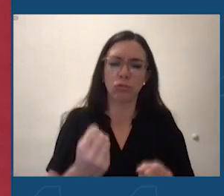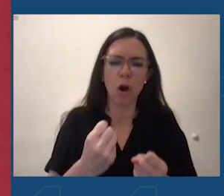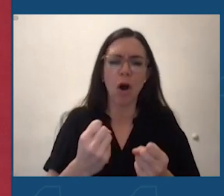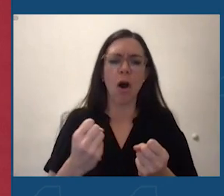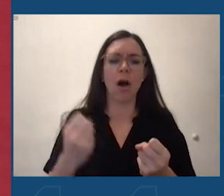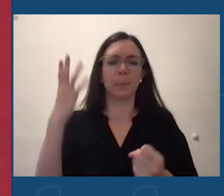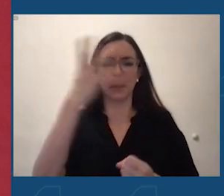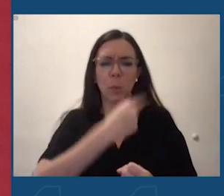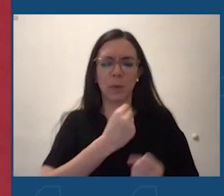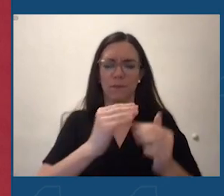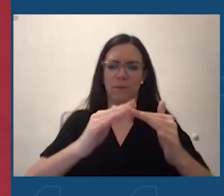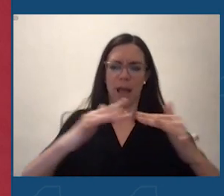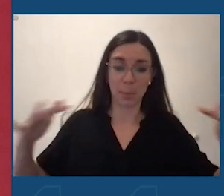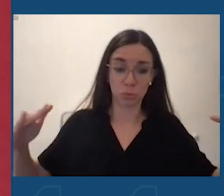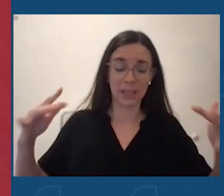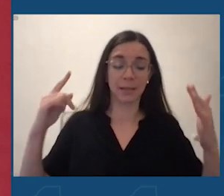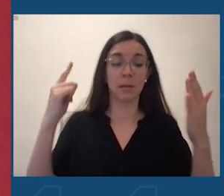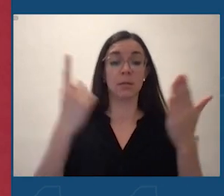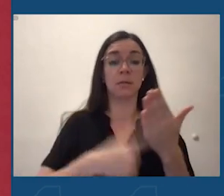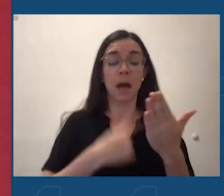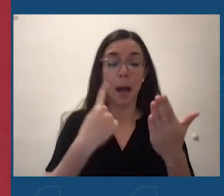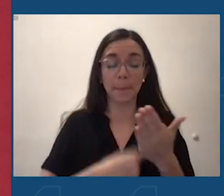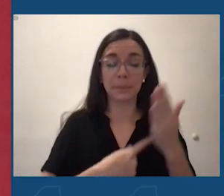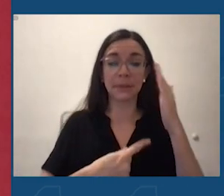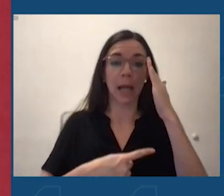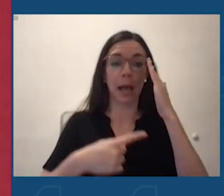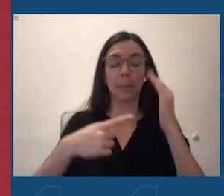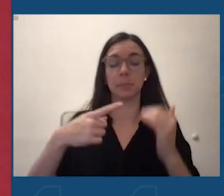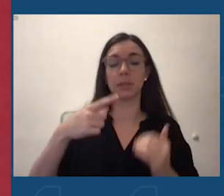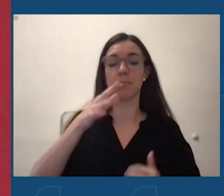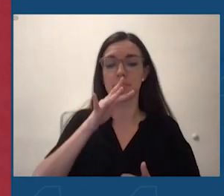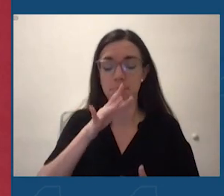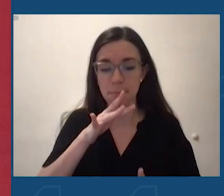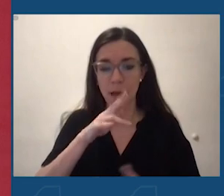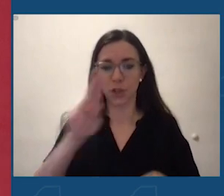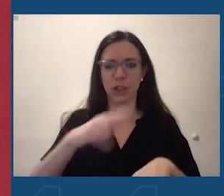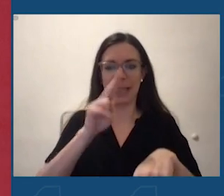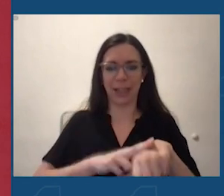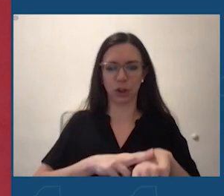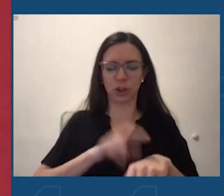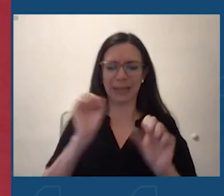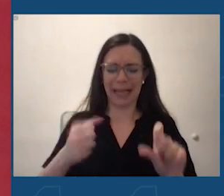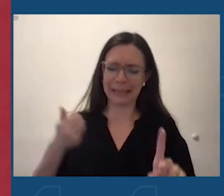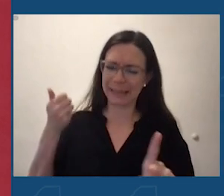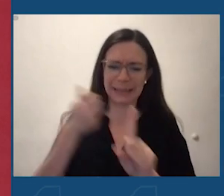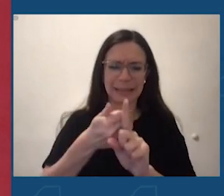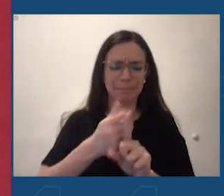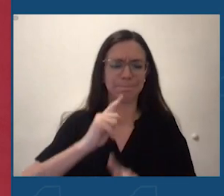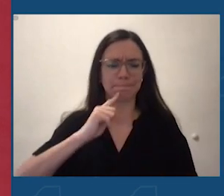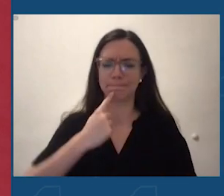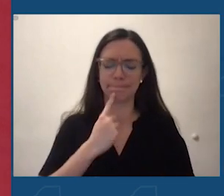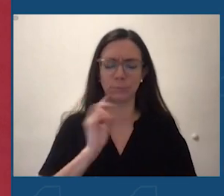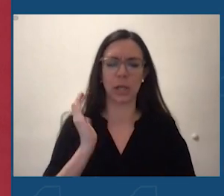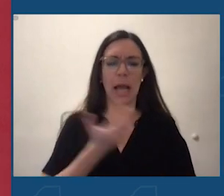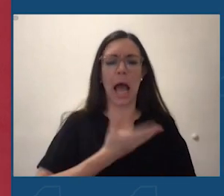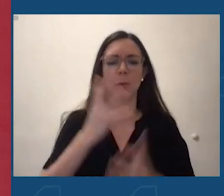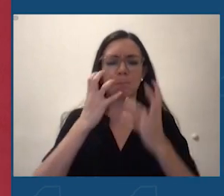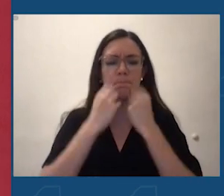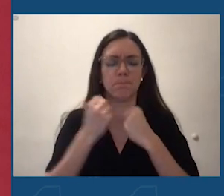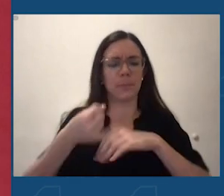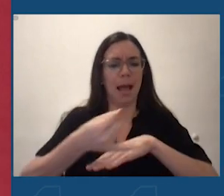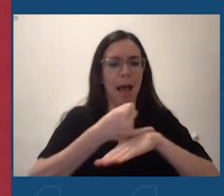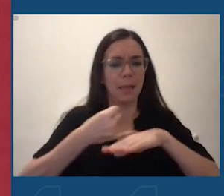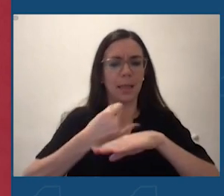sometimes Mother Nature knocks our beloved island back a little bit. And we've had to endure earthquake